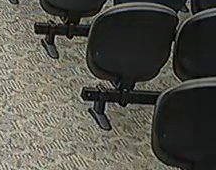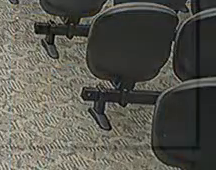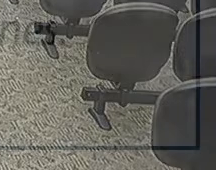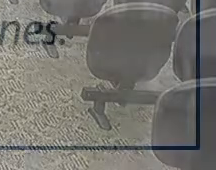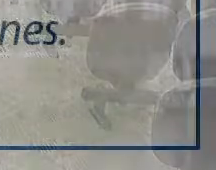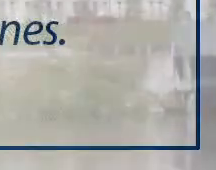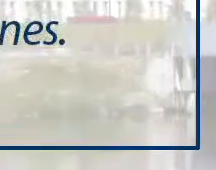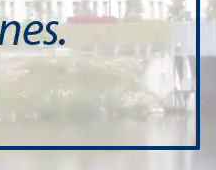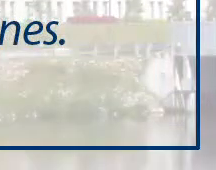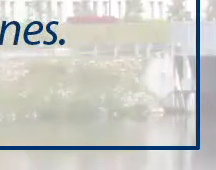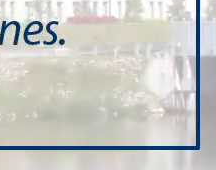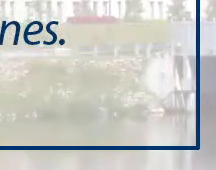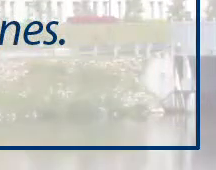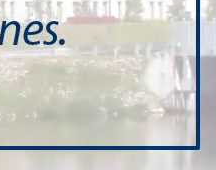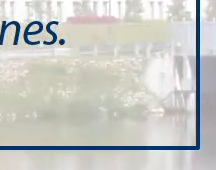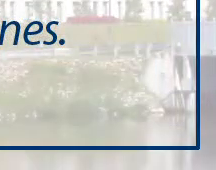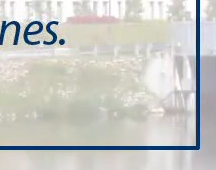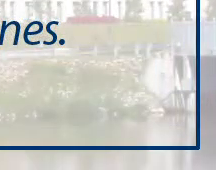All in favor?